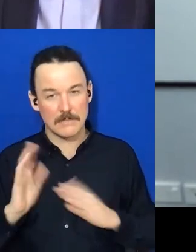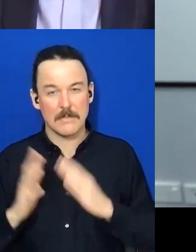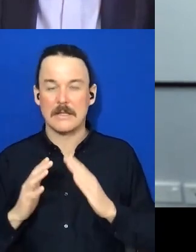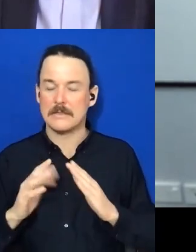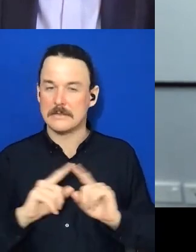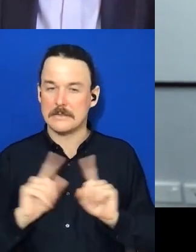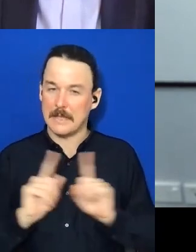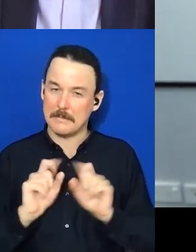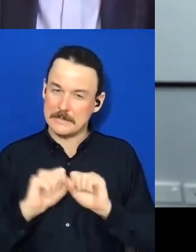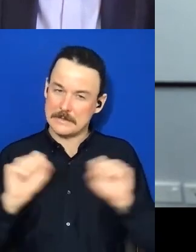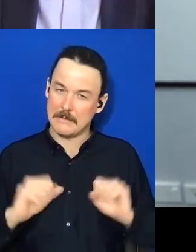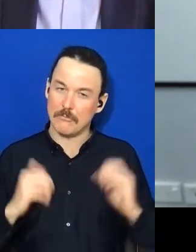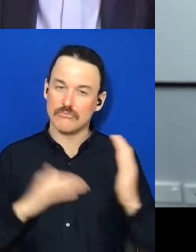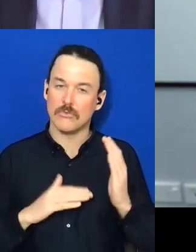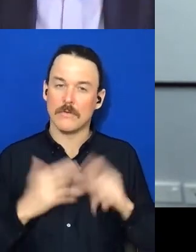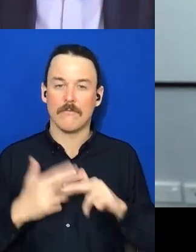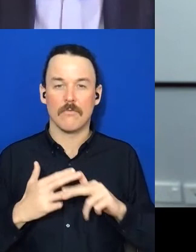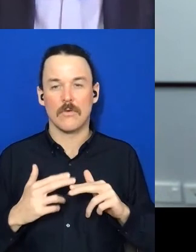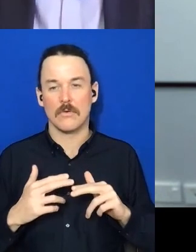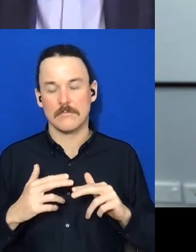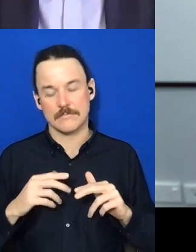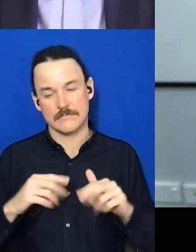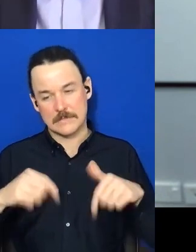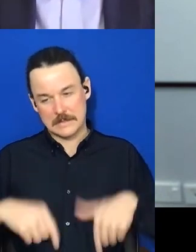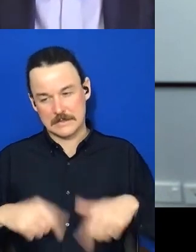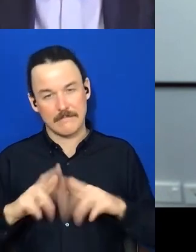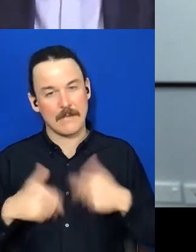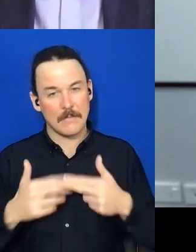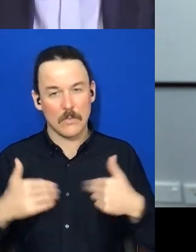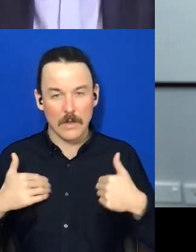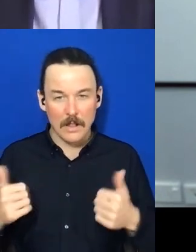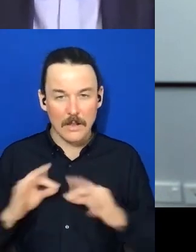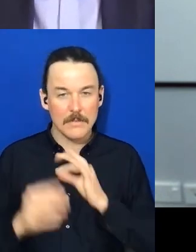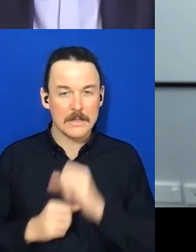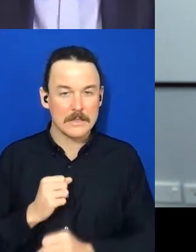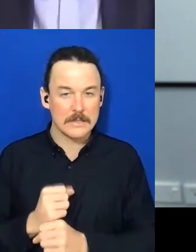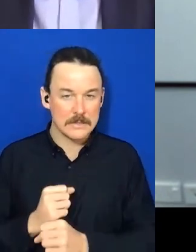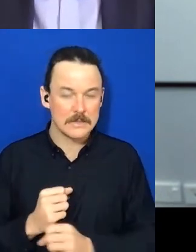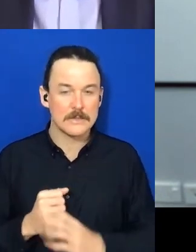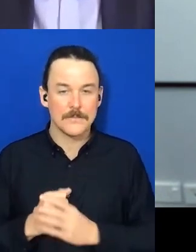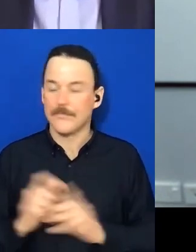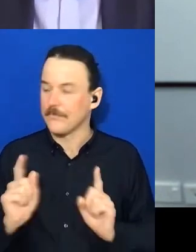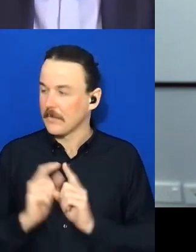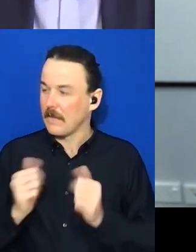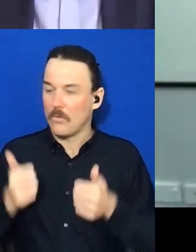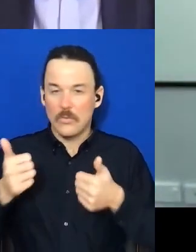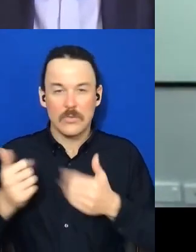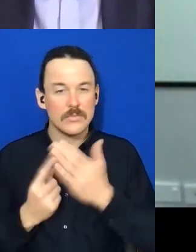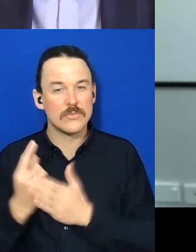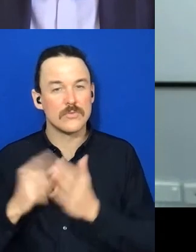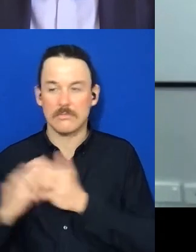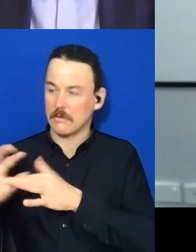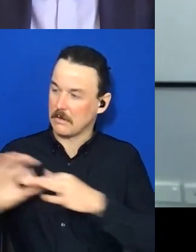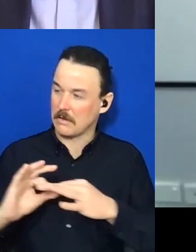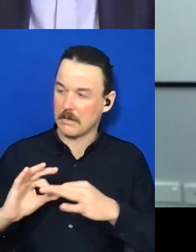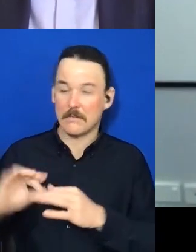is about strengthening our families to support each other. And then how do we as providers in our whānau order